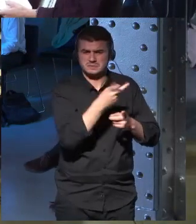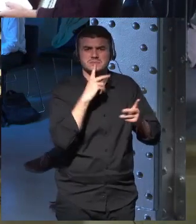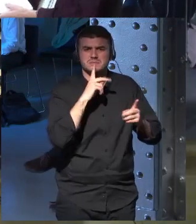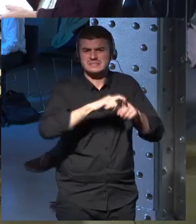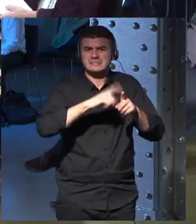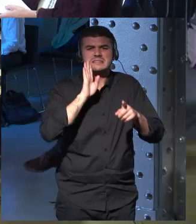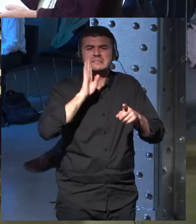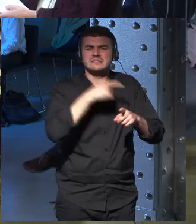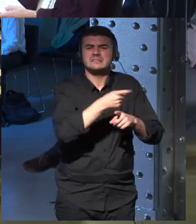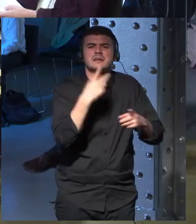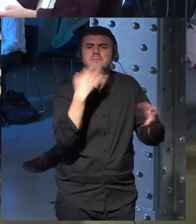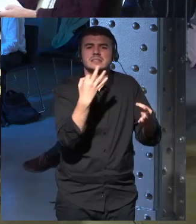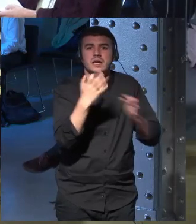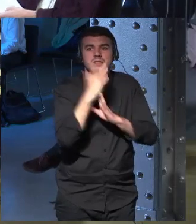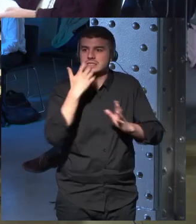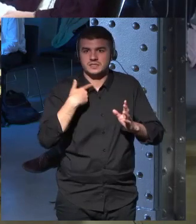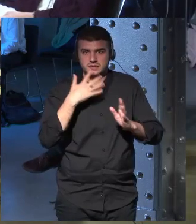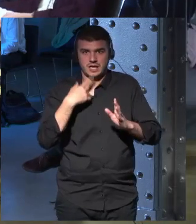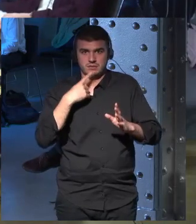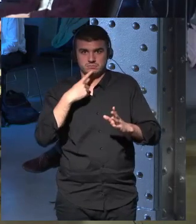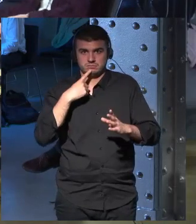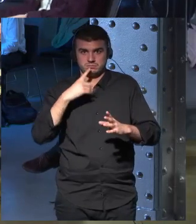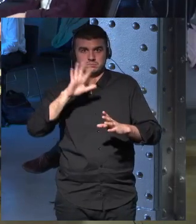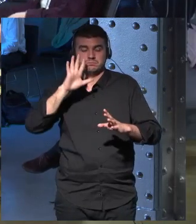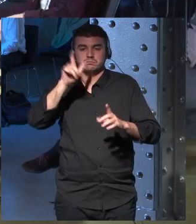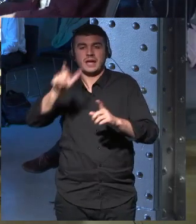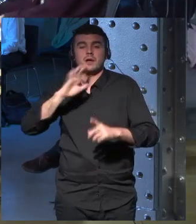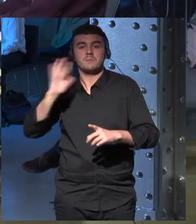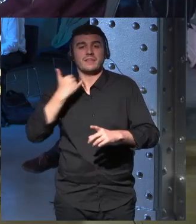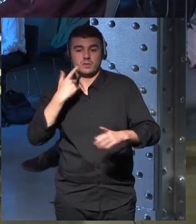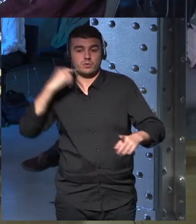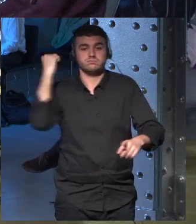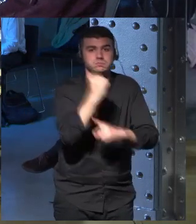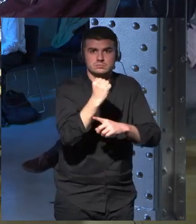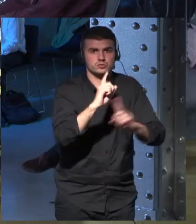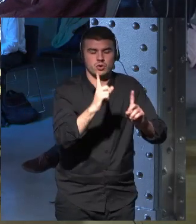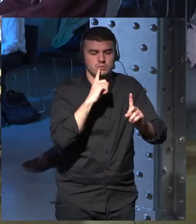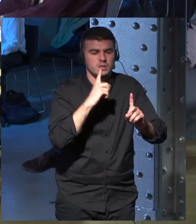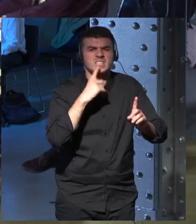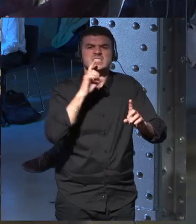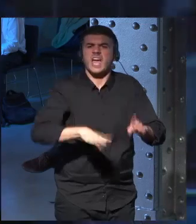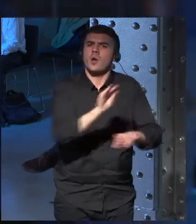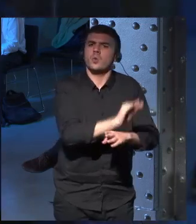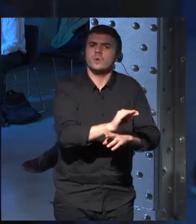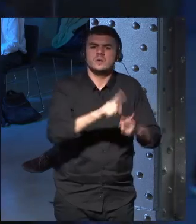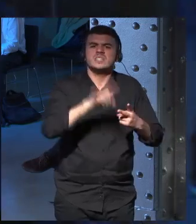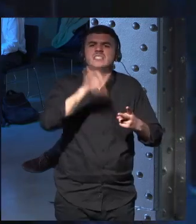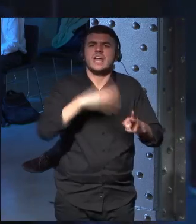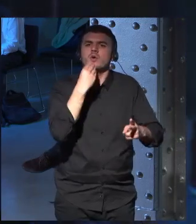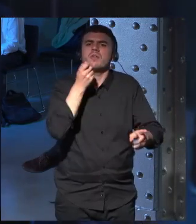the butcher's knife? Who would feed them and take care of them?